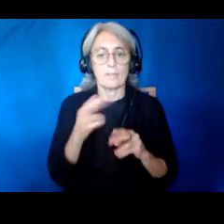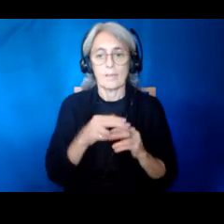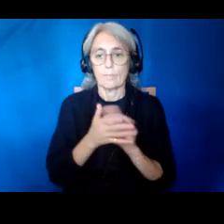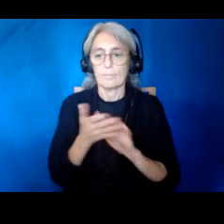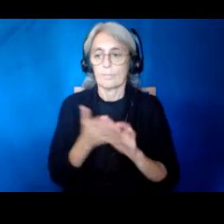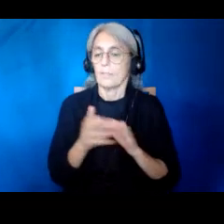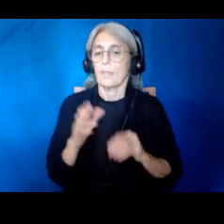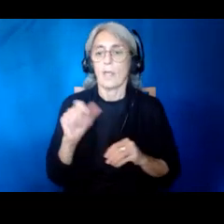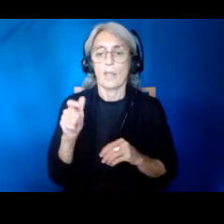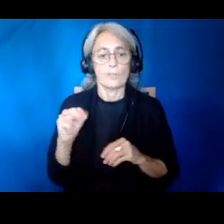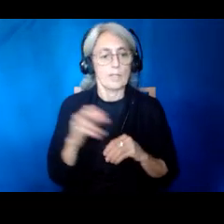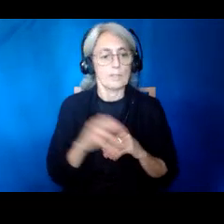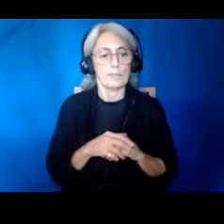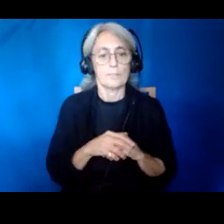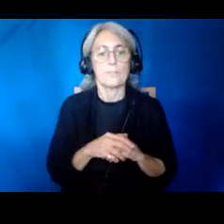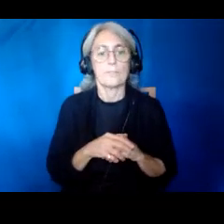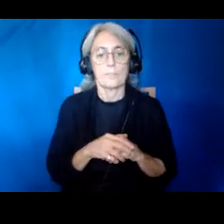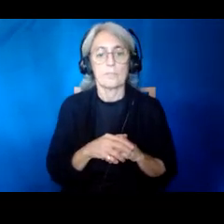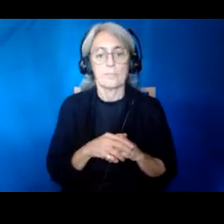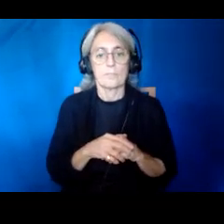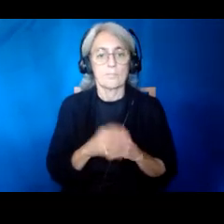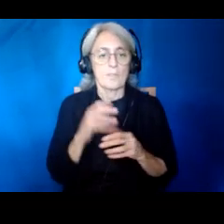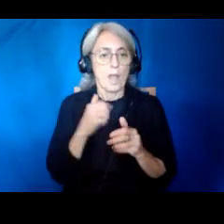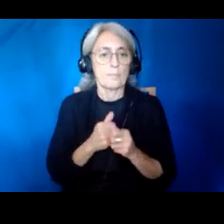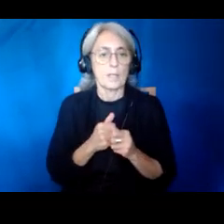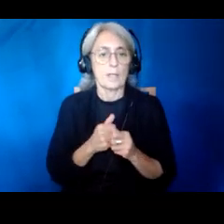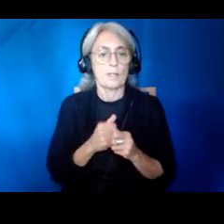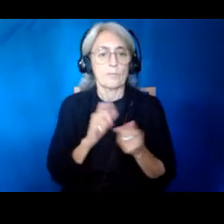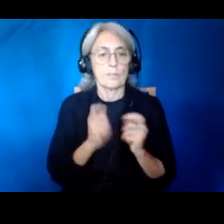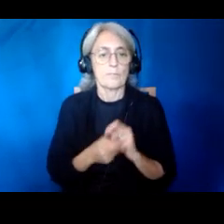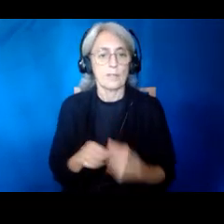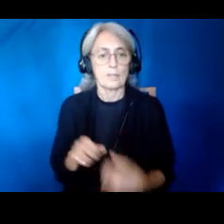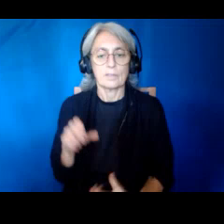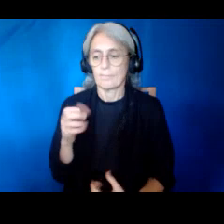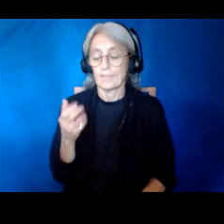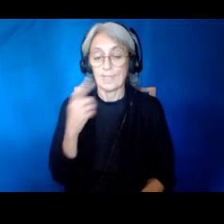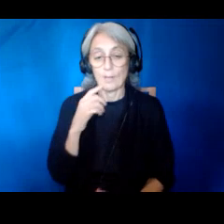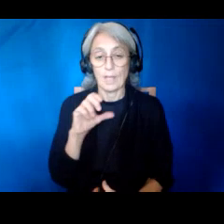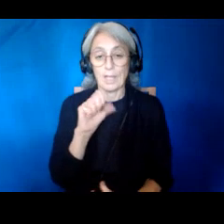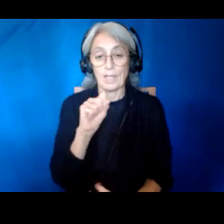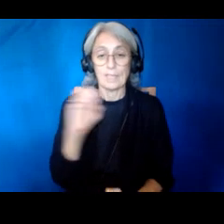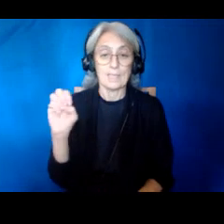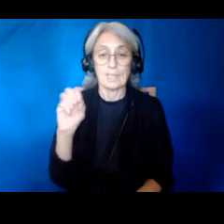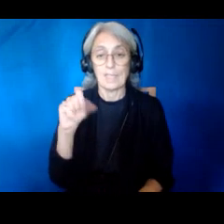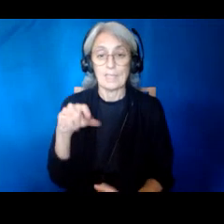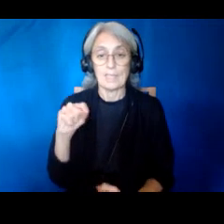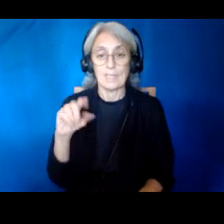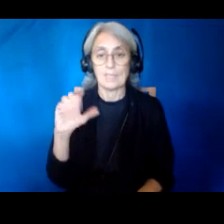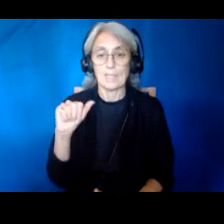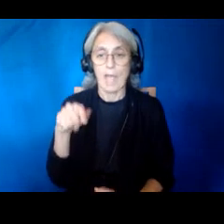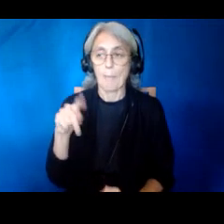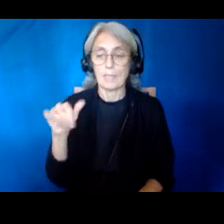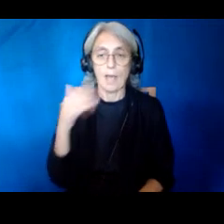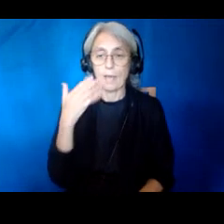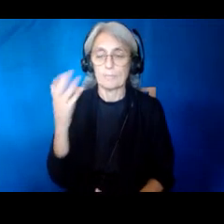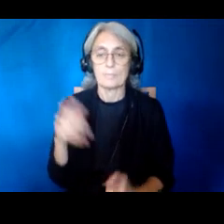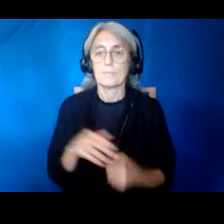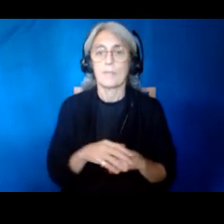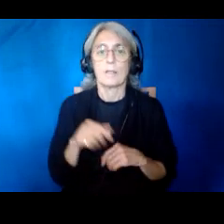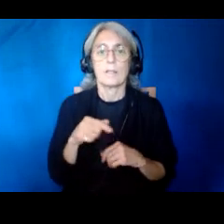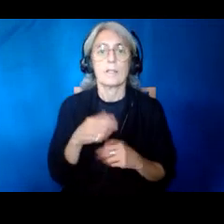Caltrans for sharing an update on the revised CSIS CAPTI metrics. I think there's still some concerns from partners about how